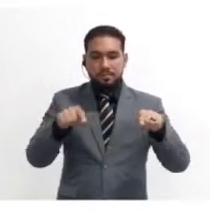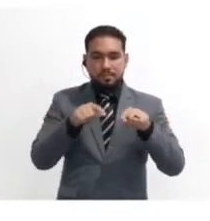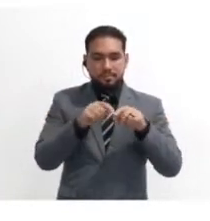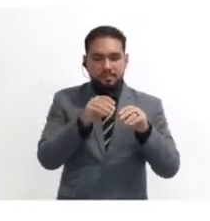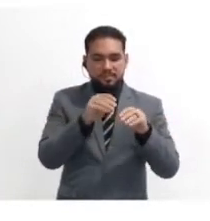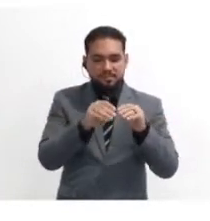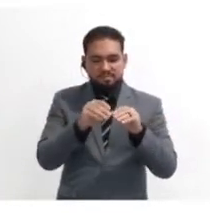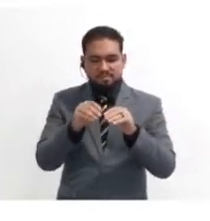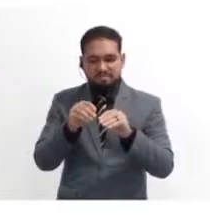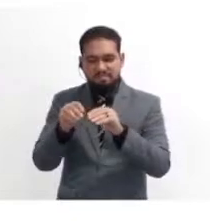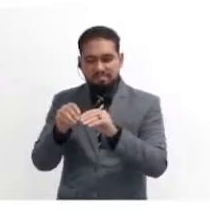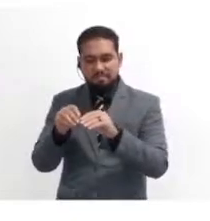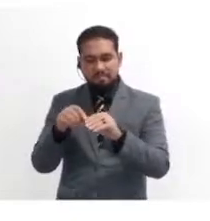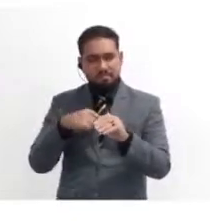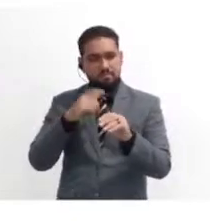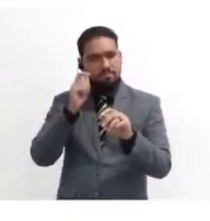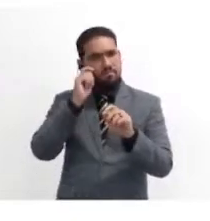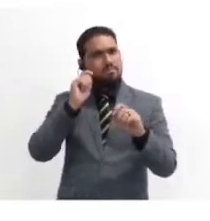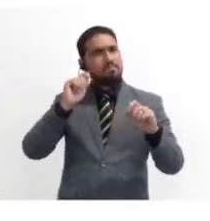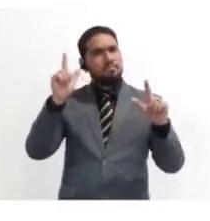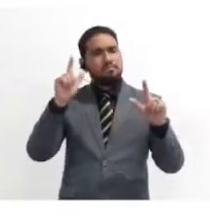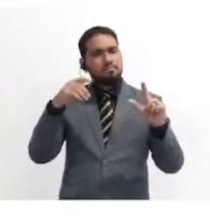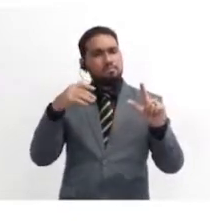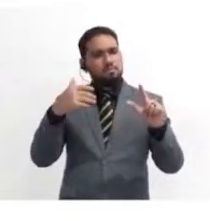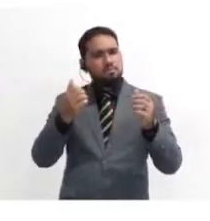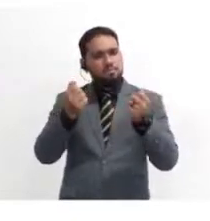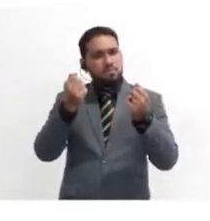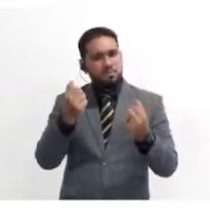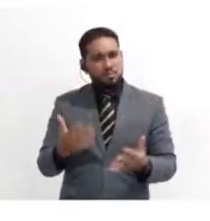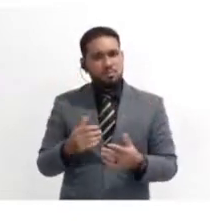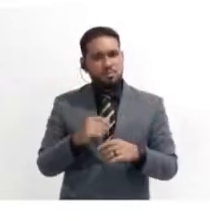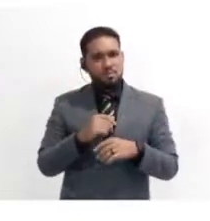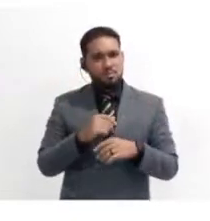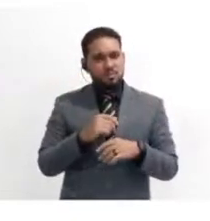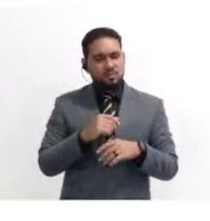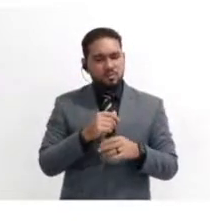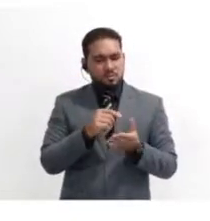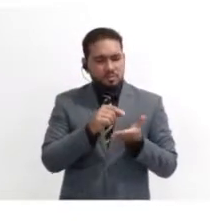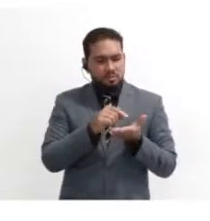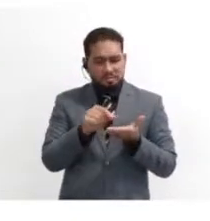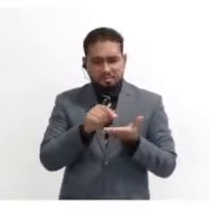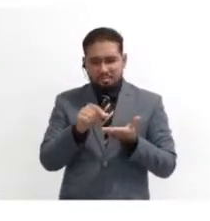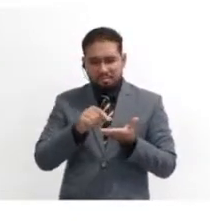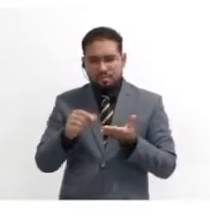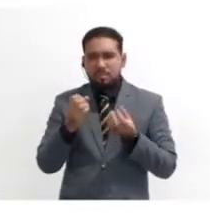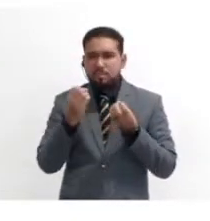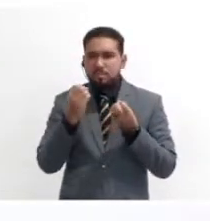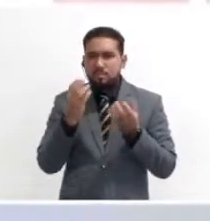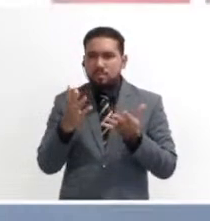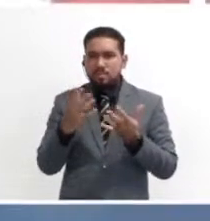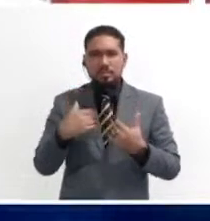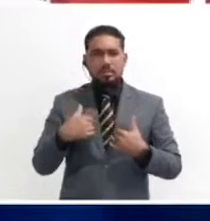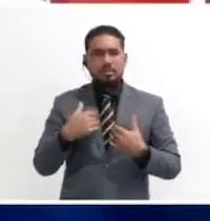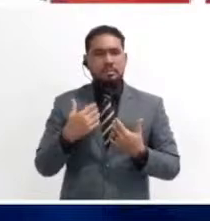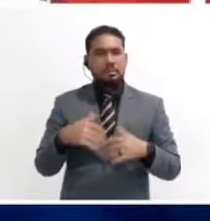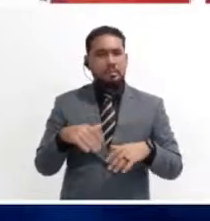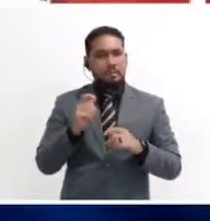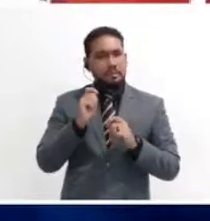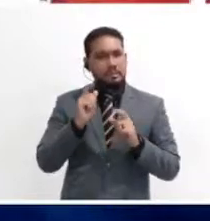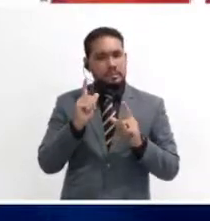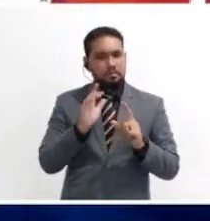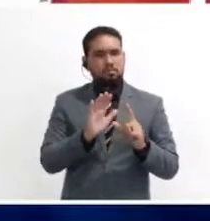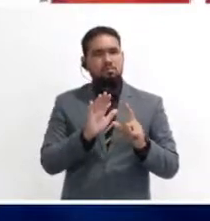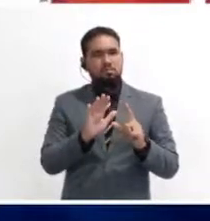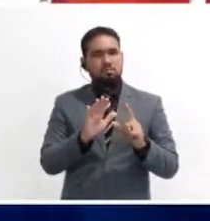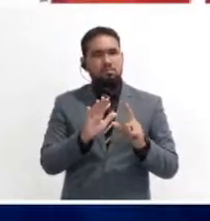of units that we dealt with. So in this example, I'm saying that Philips had developed one of